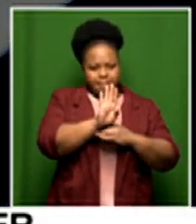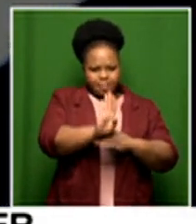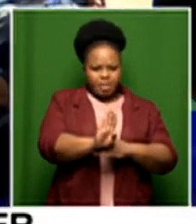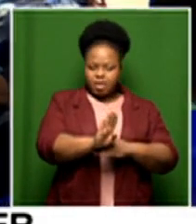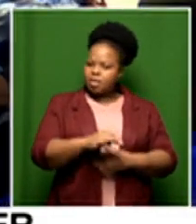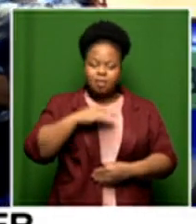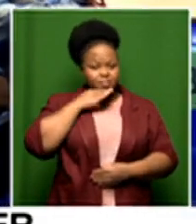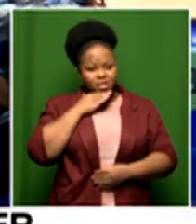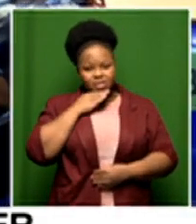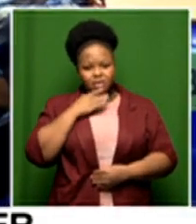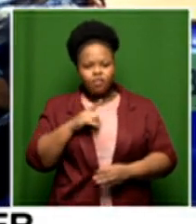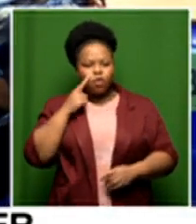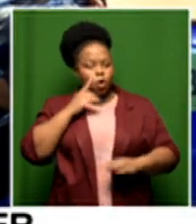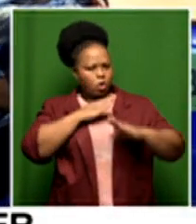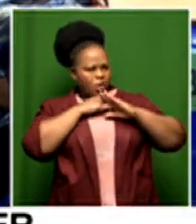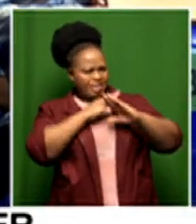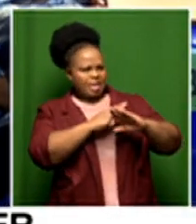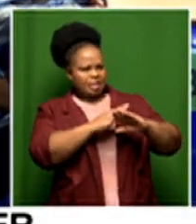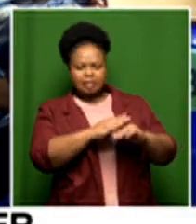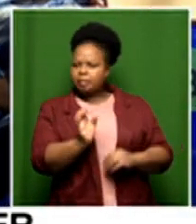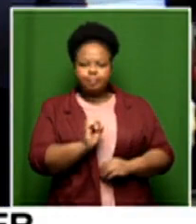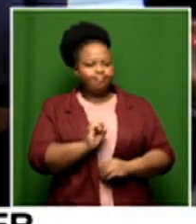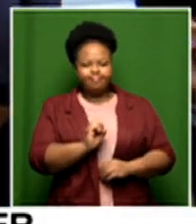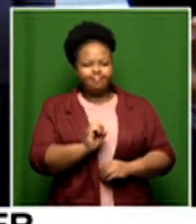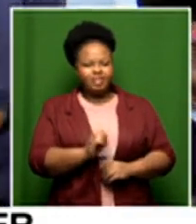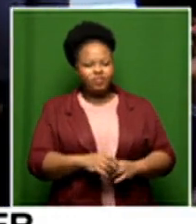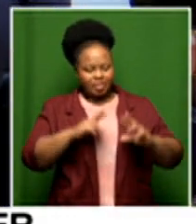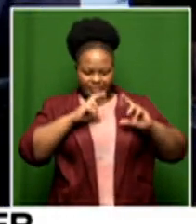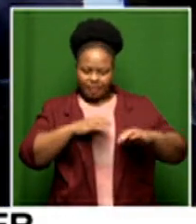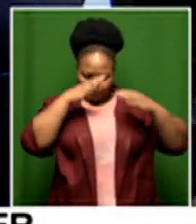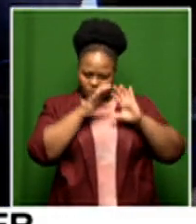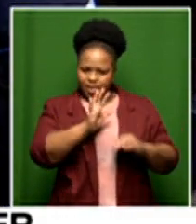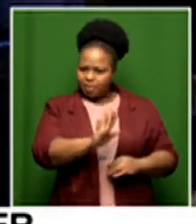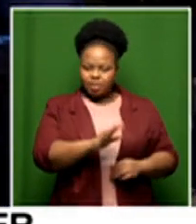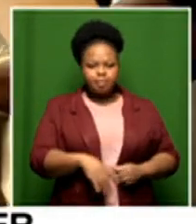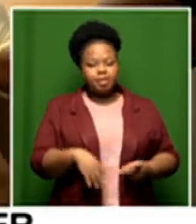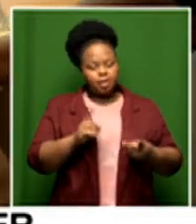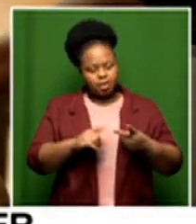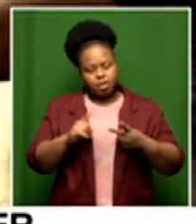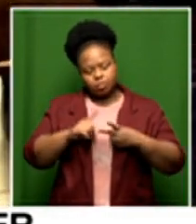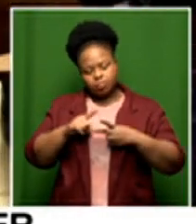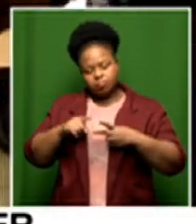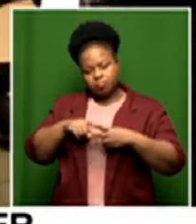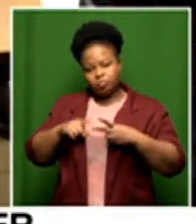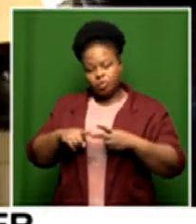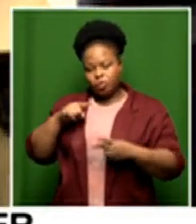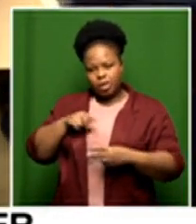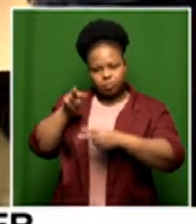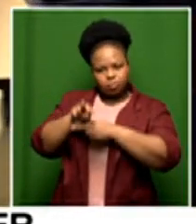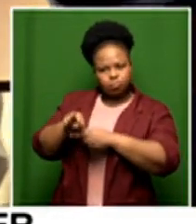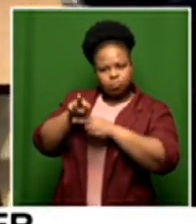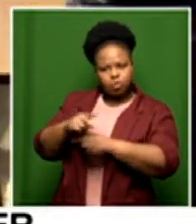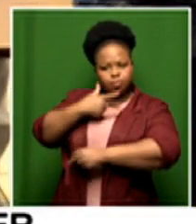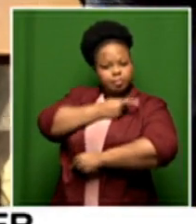it's not looking at efficacy. It's only looking at two things. It will look after the patients or the